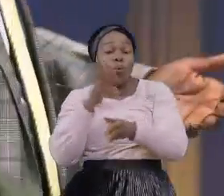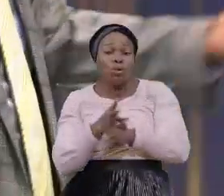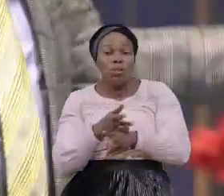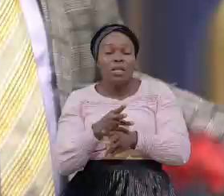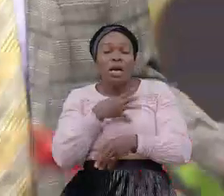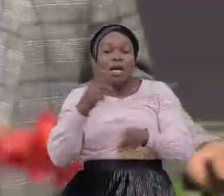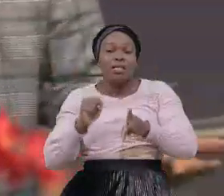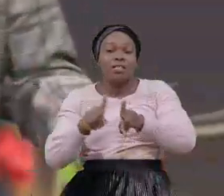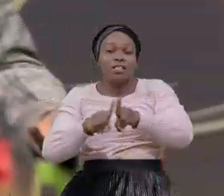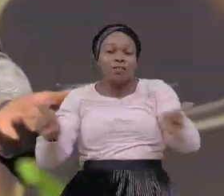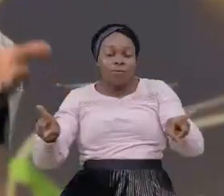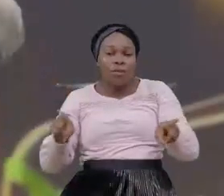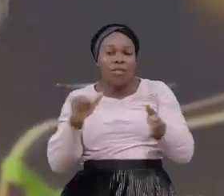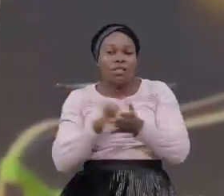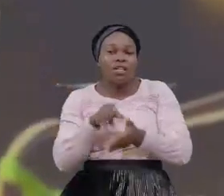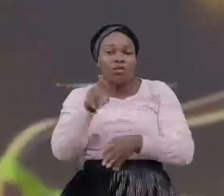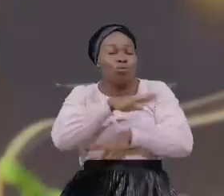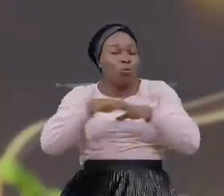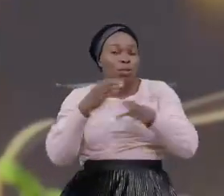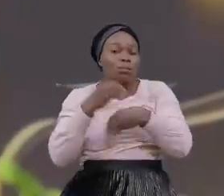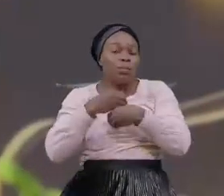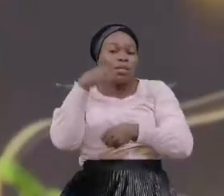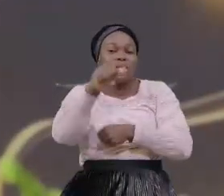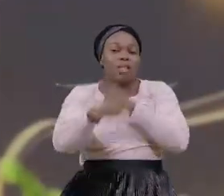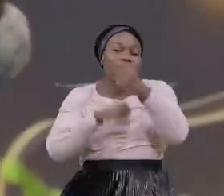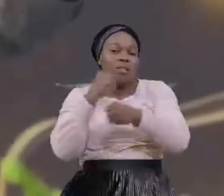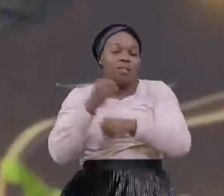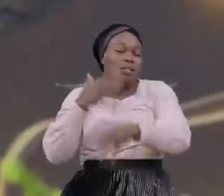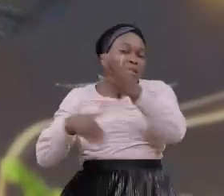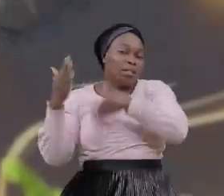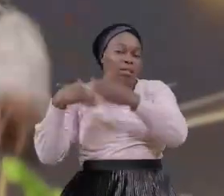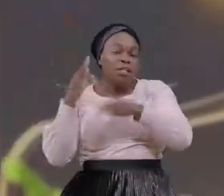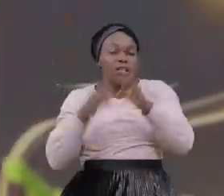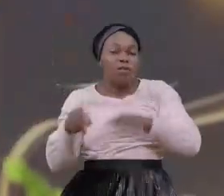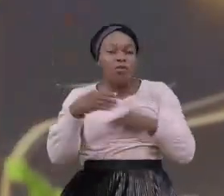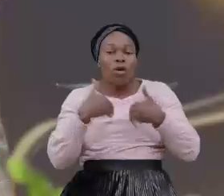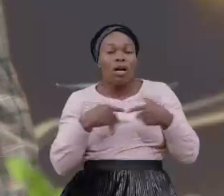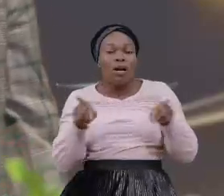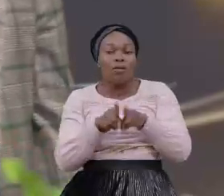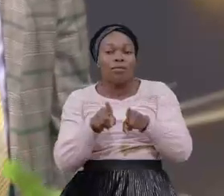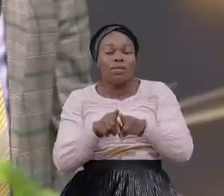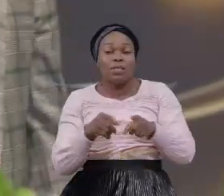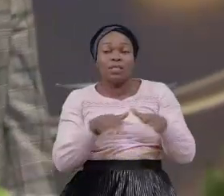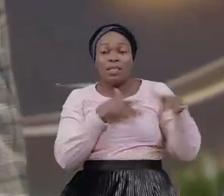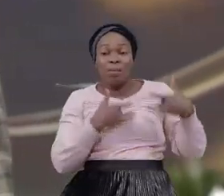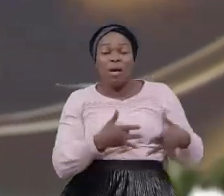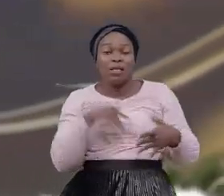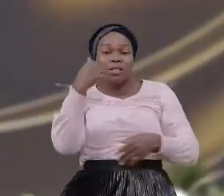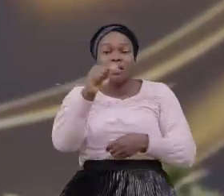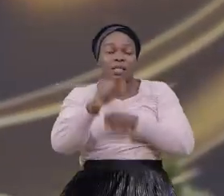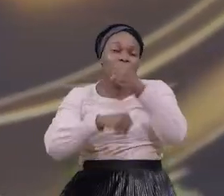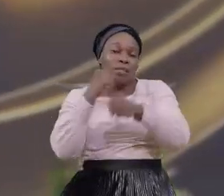make 10 years ago. If you have the same heart of 10 years ago, you will not make